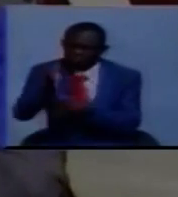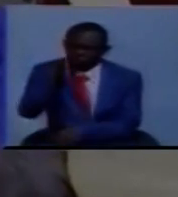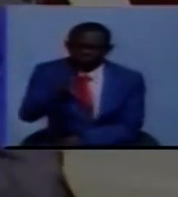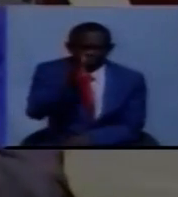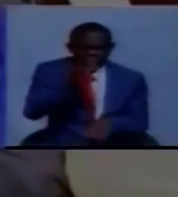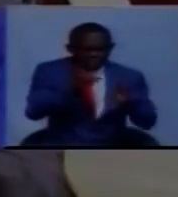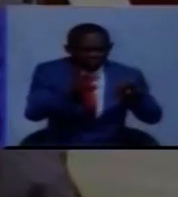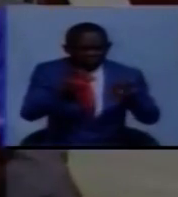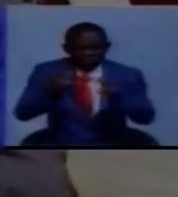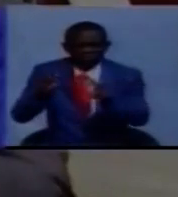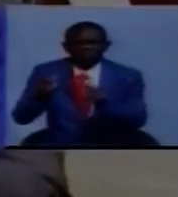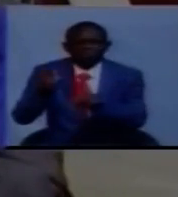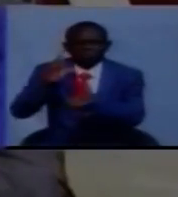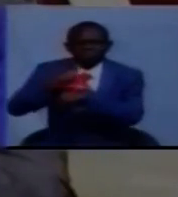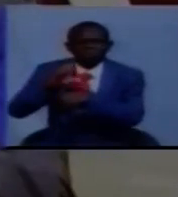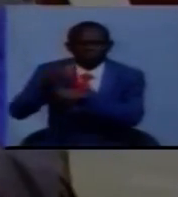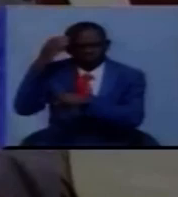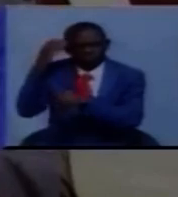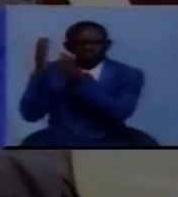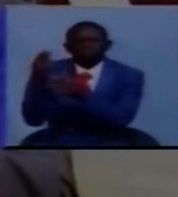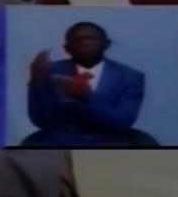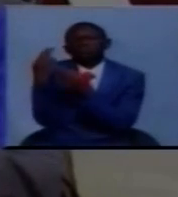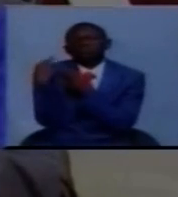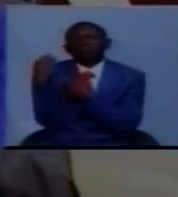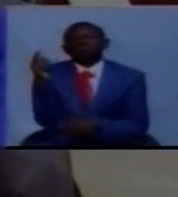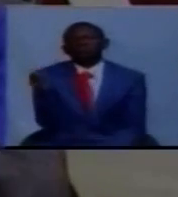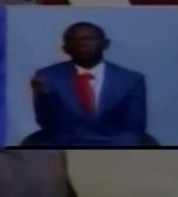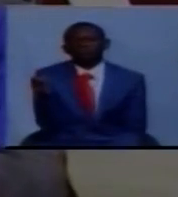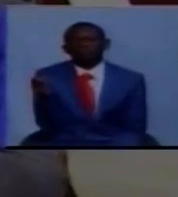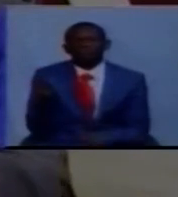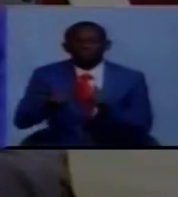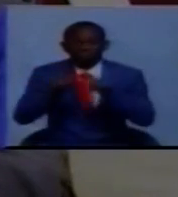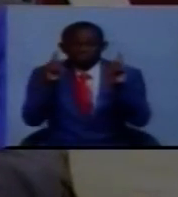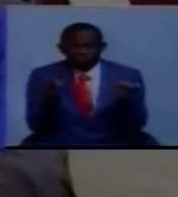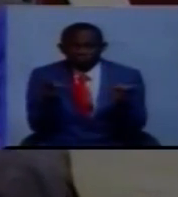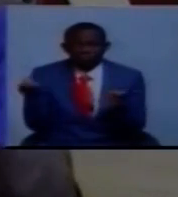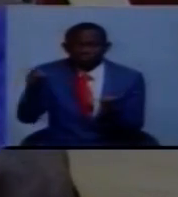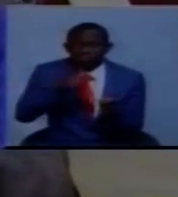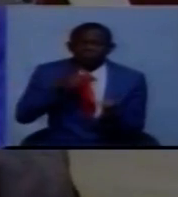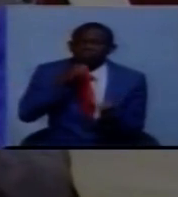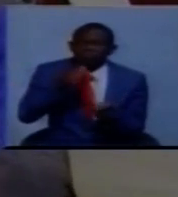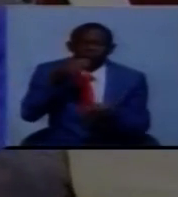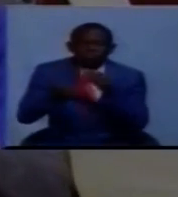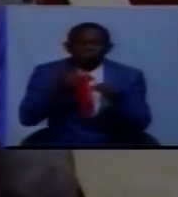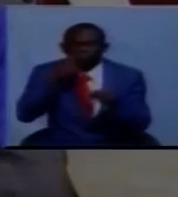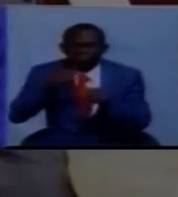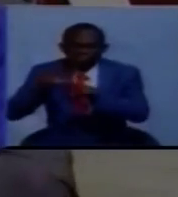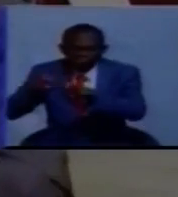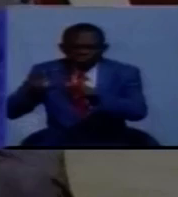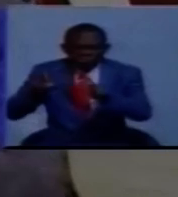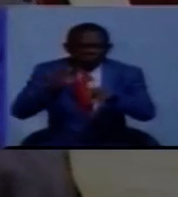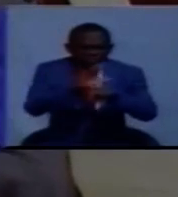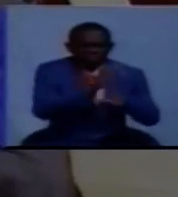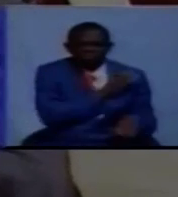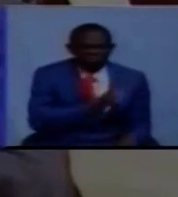them, explain to them about certain pieces of legislation which we have, look at the working environment and things like that. Sometimes